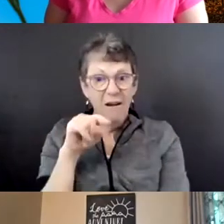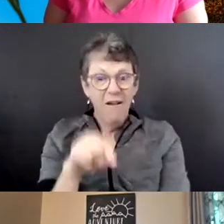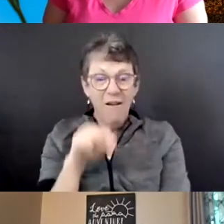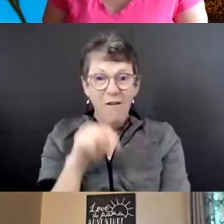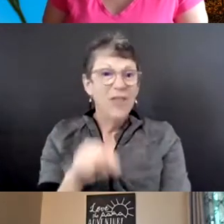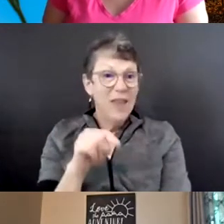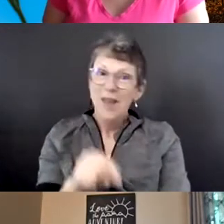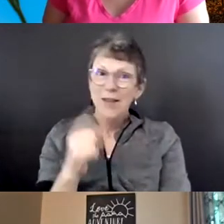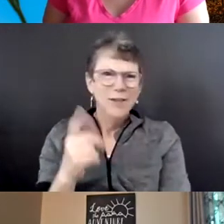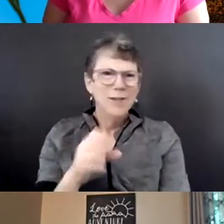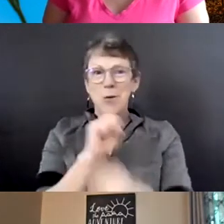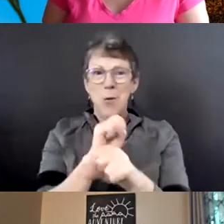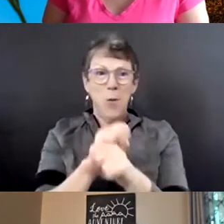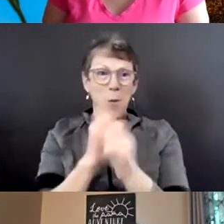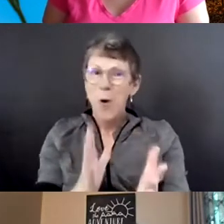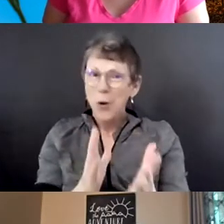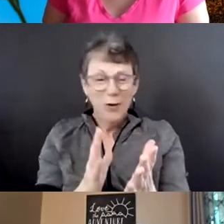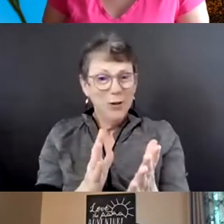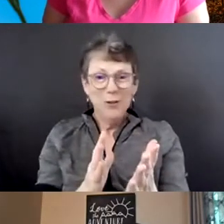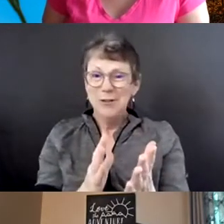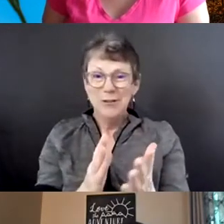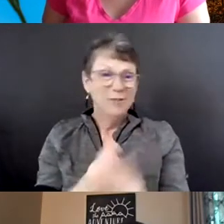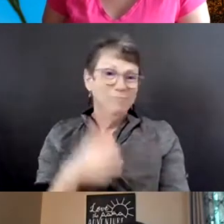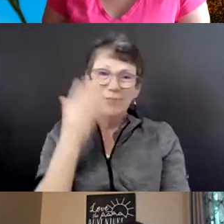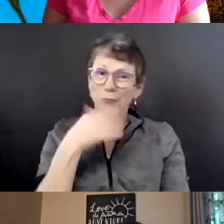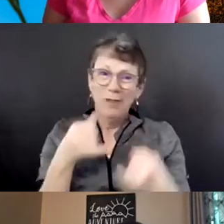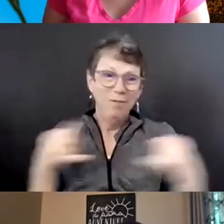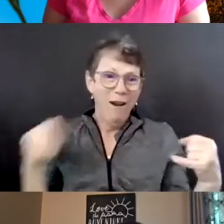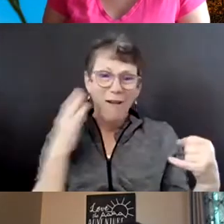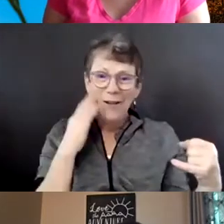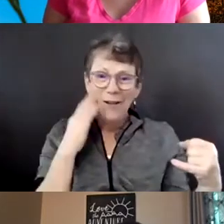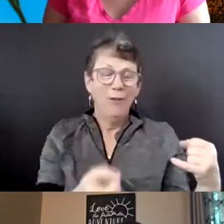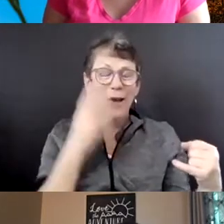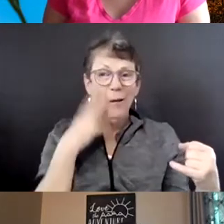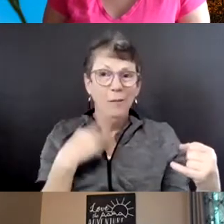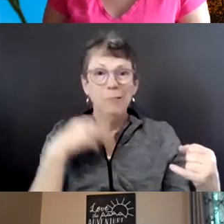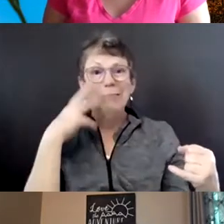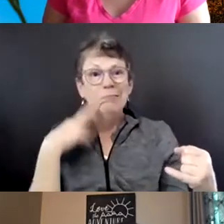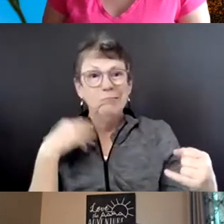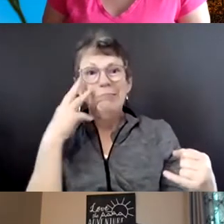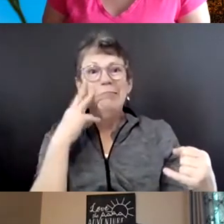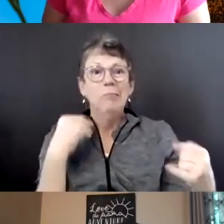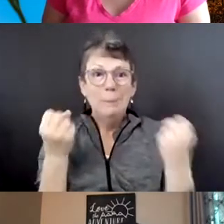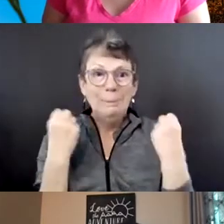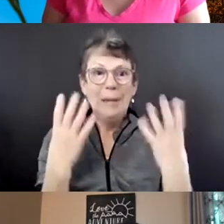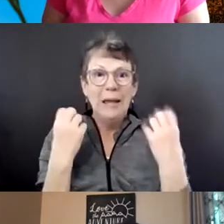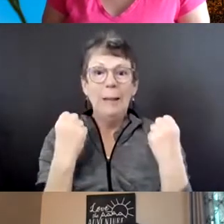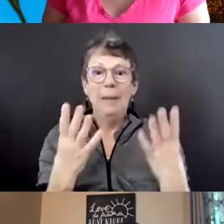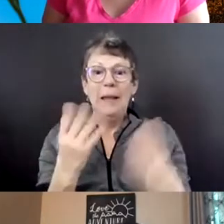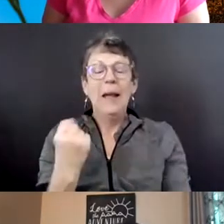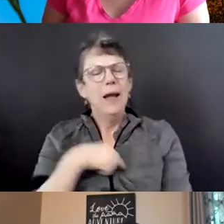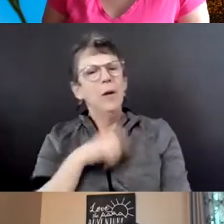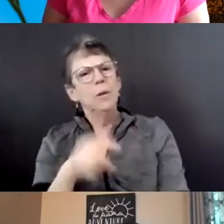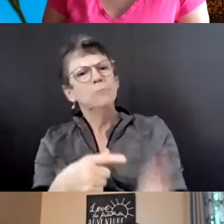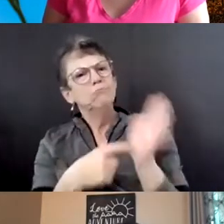frontline workers, they have, been through the mill, and, we need to show support and